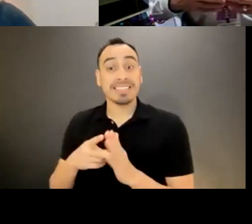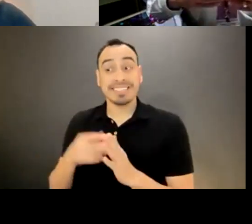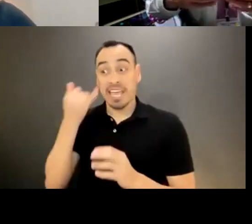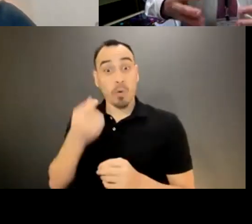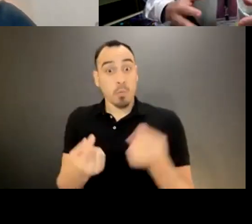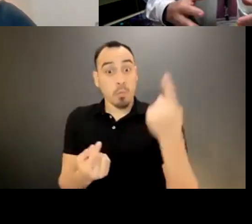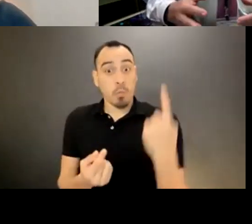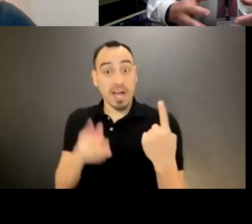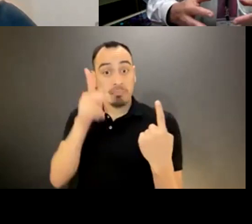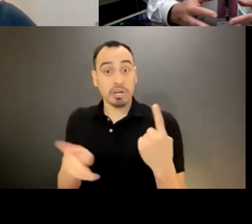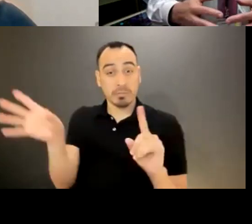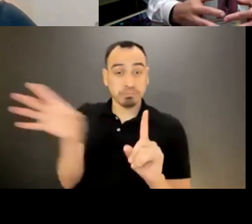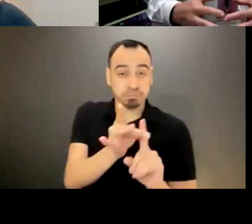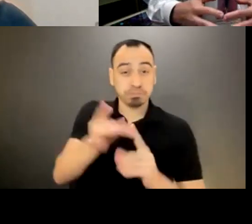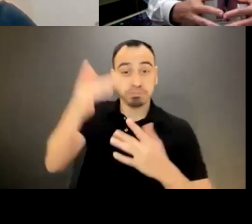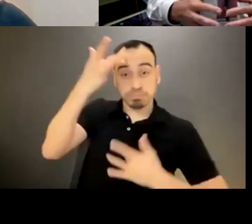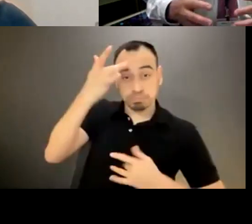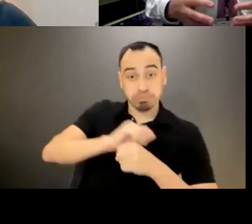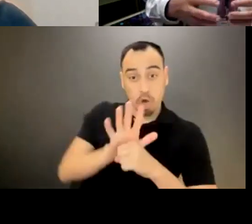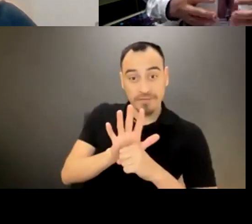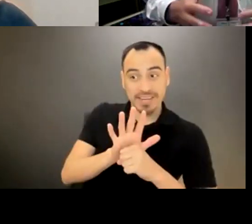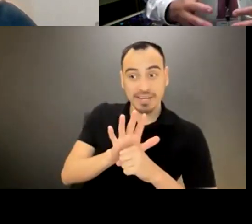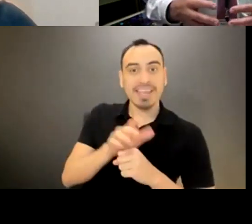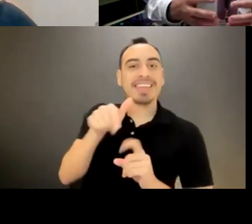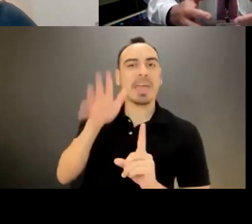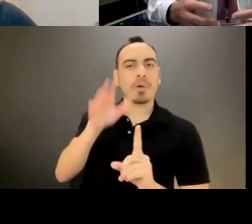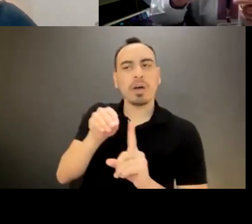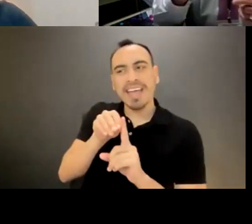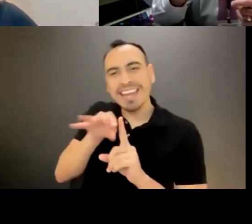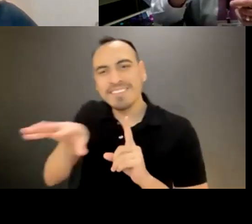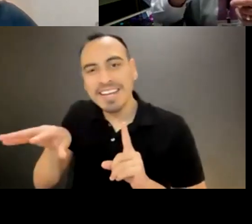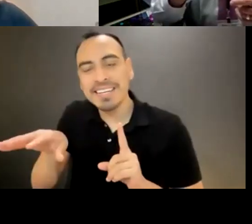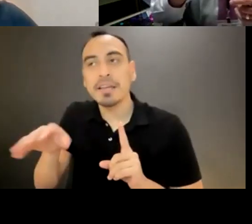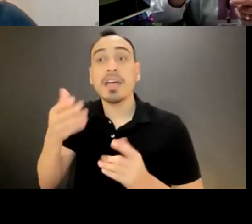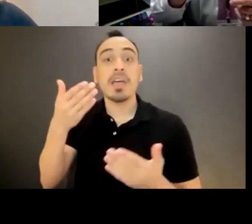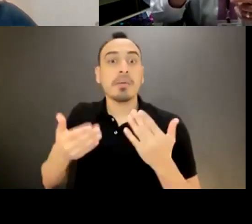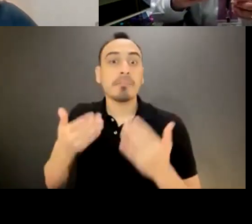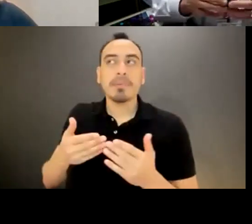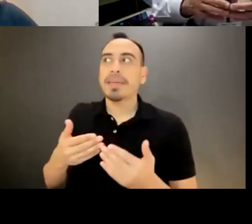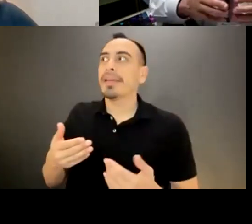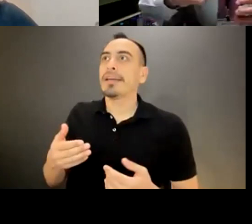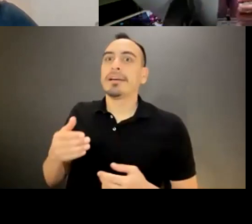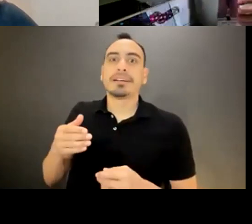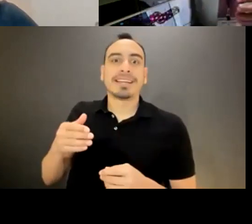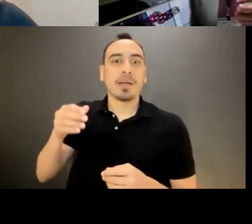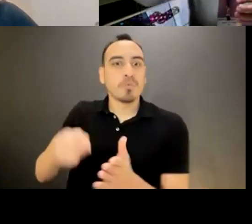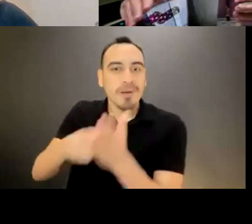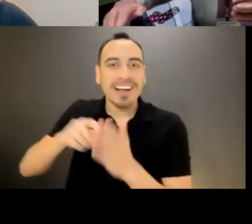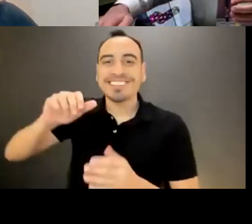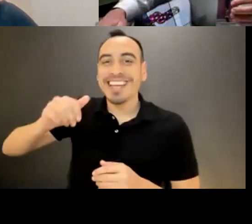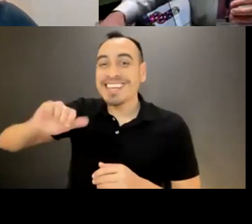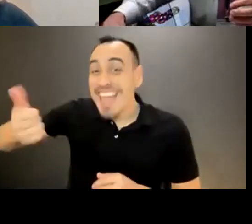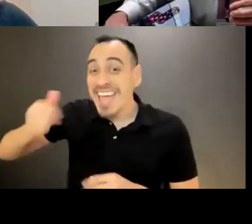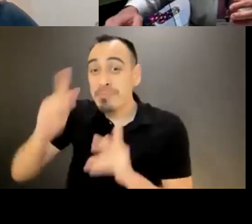infected, they infect maybe you need 10 people to infect 1 more person. Then